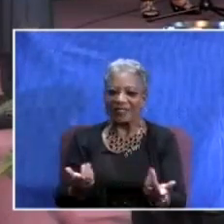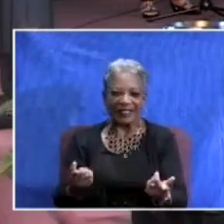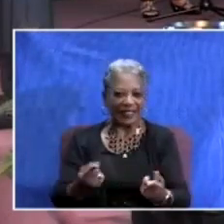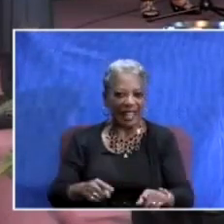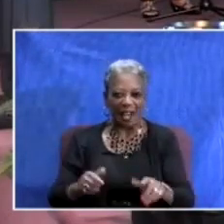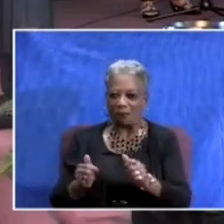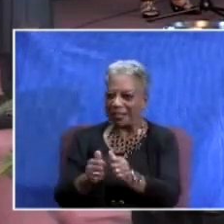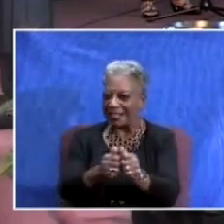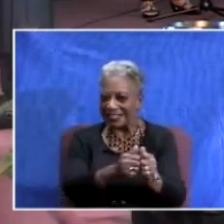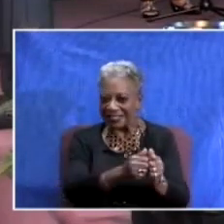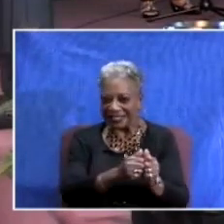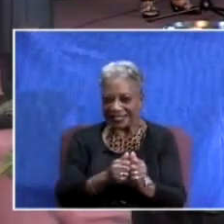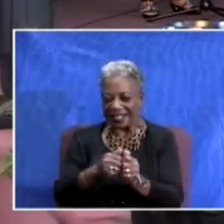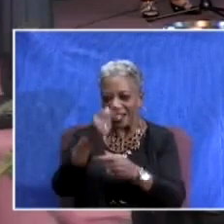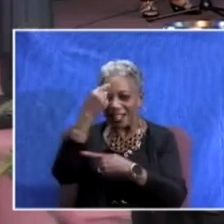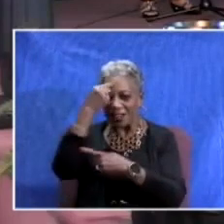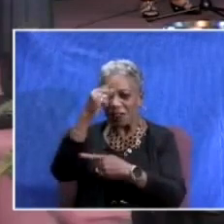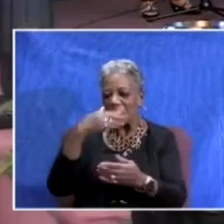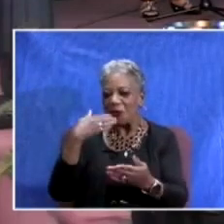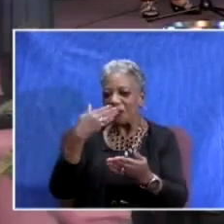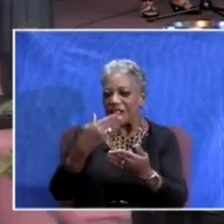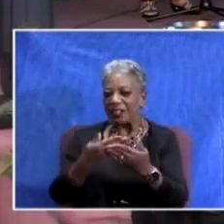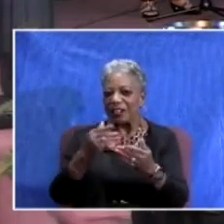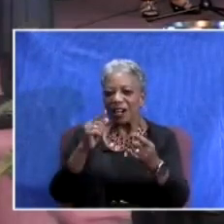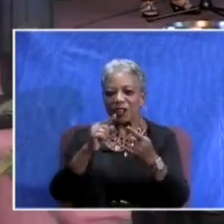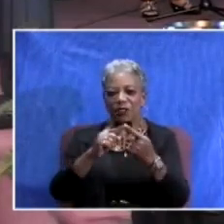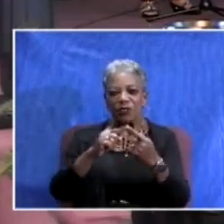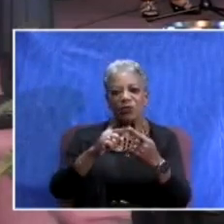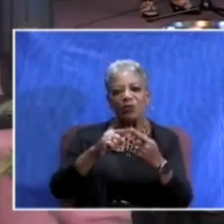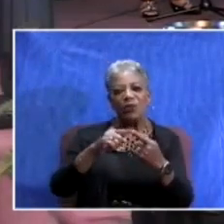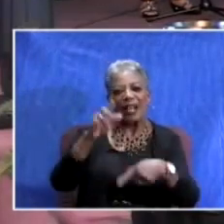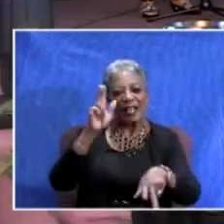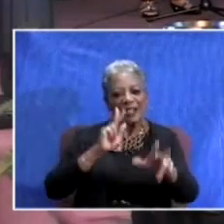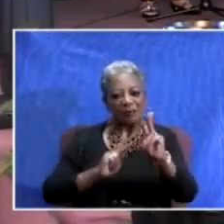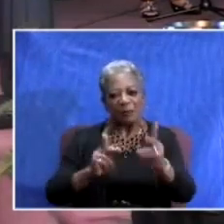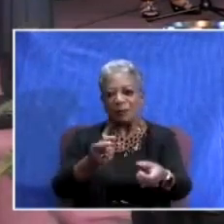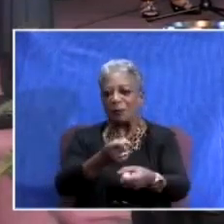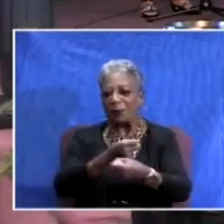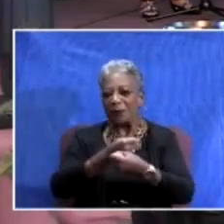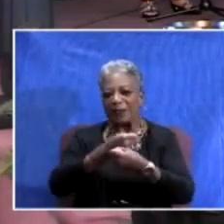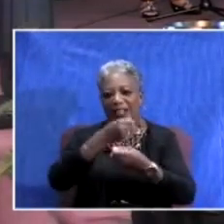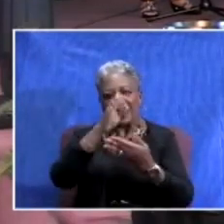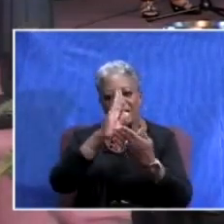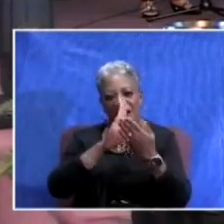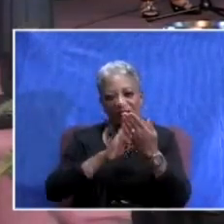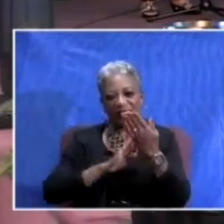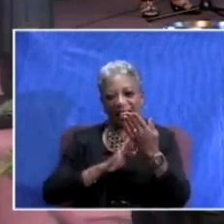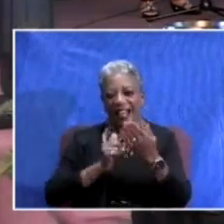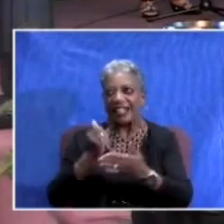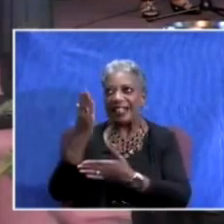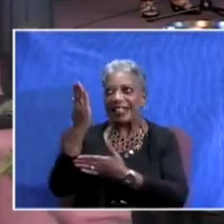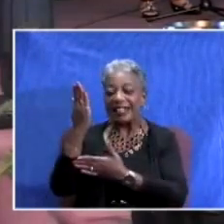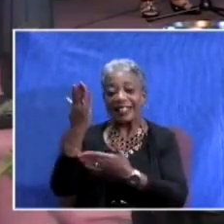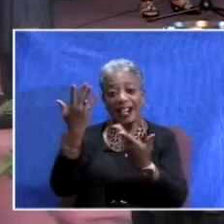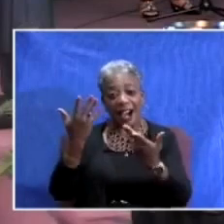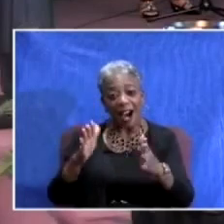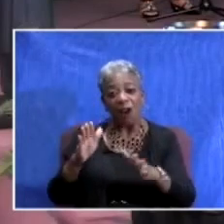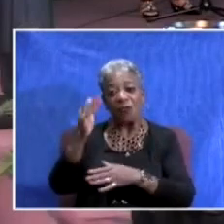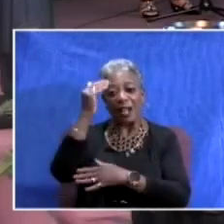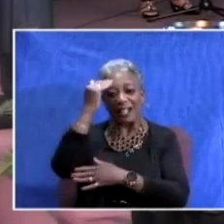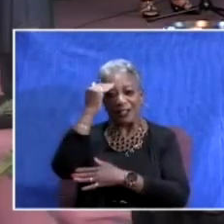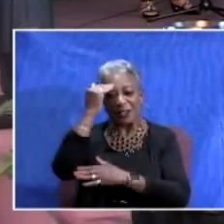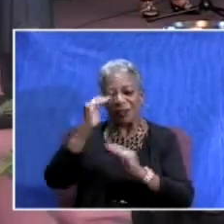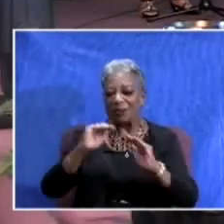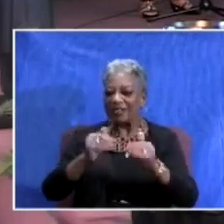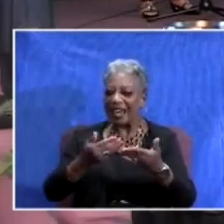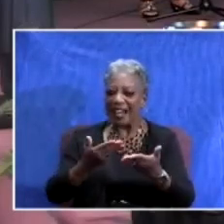work out, God has already figured it out. God is so God that he will take what the enemy meant for your bad and he